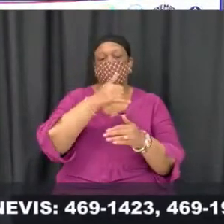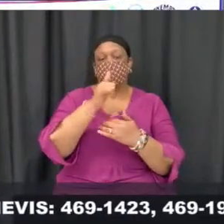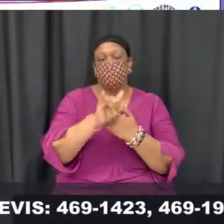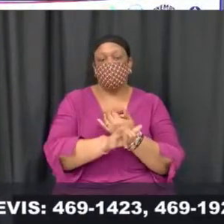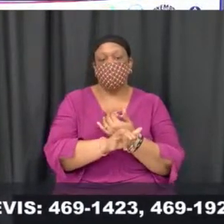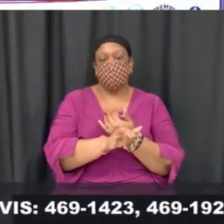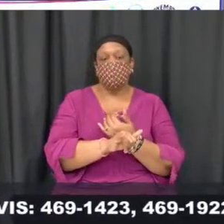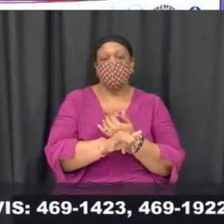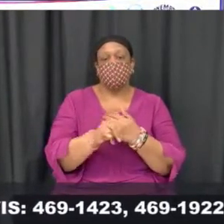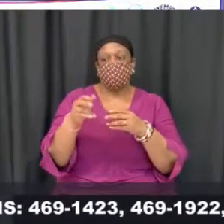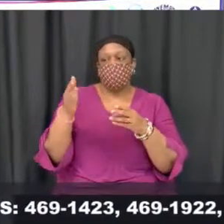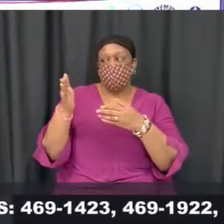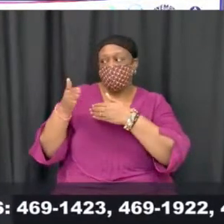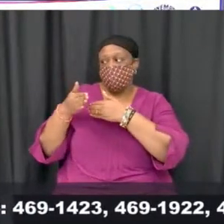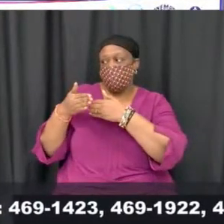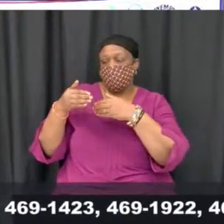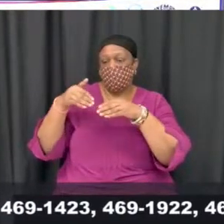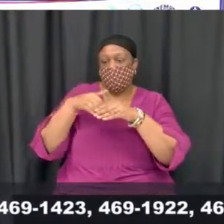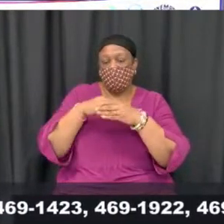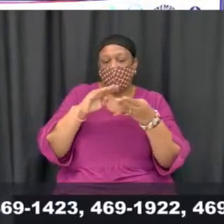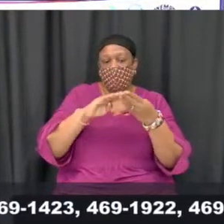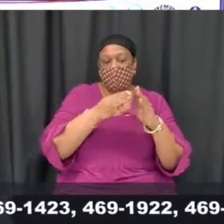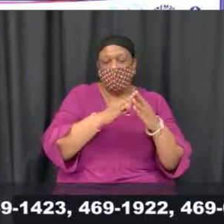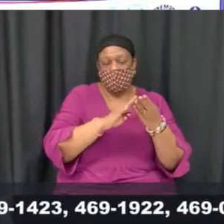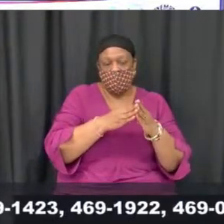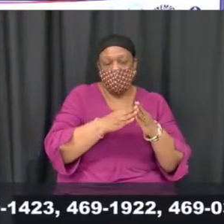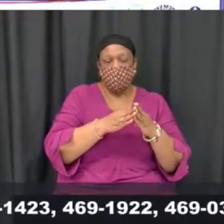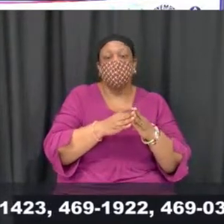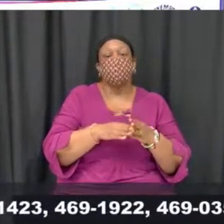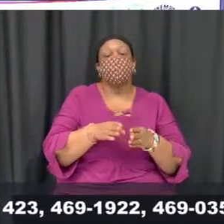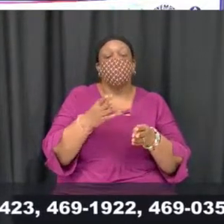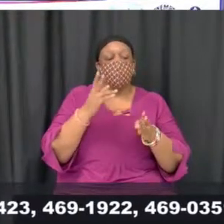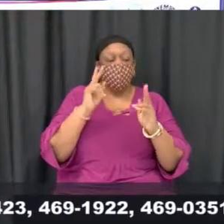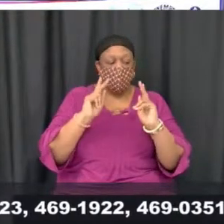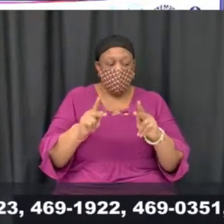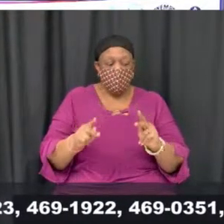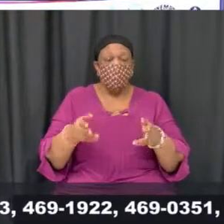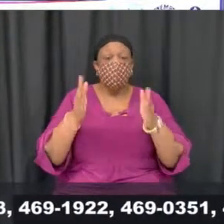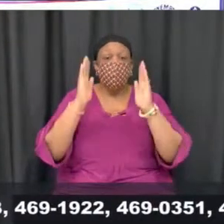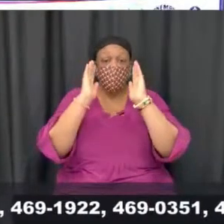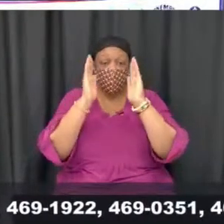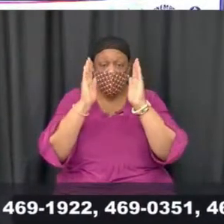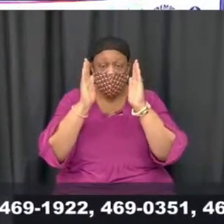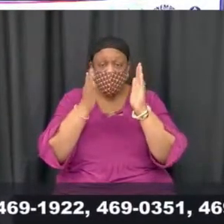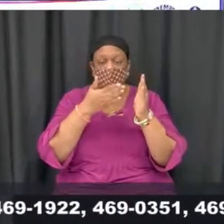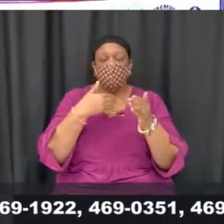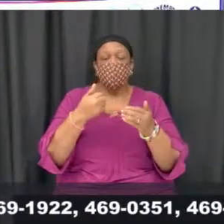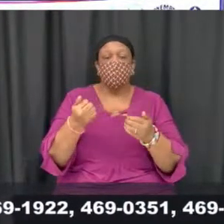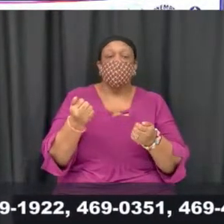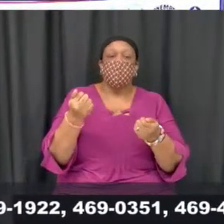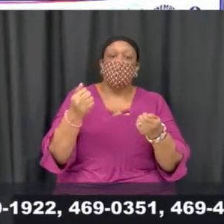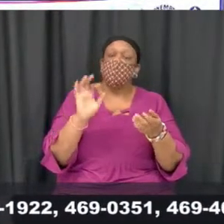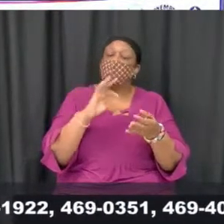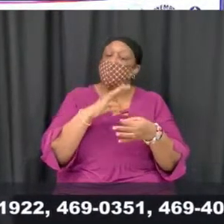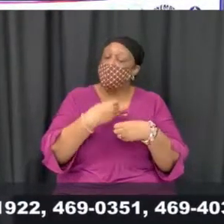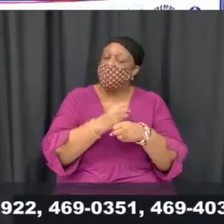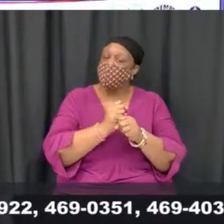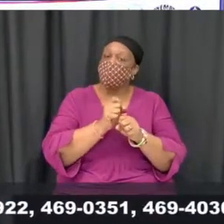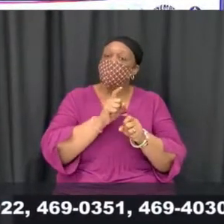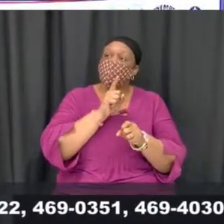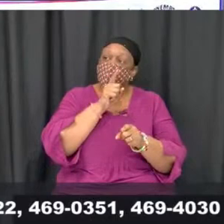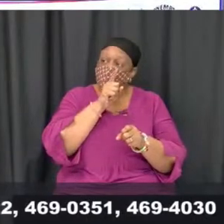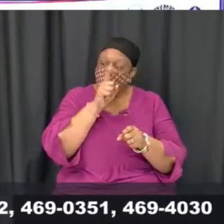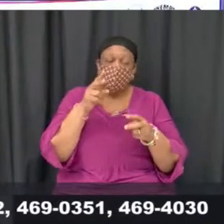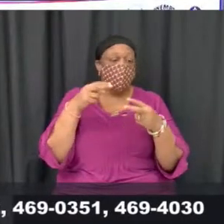to encourage persons working in this sector to be prepared. If you have not been